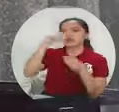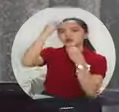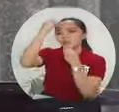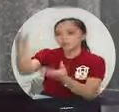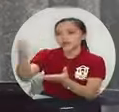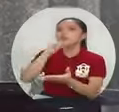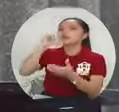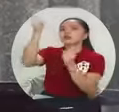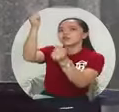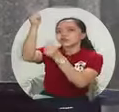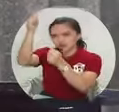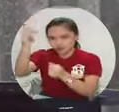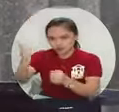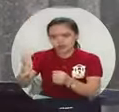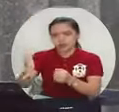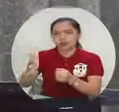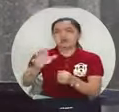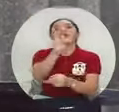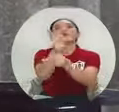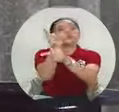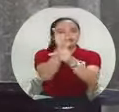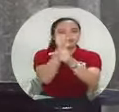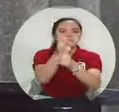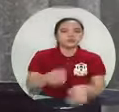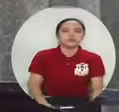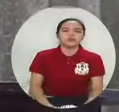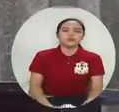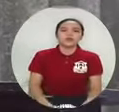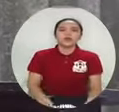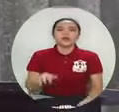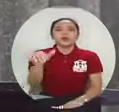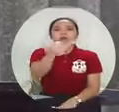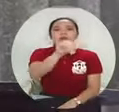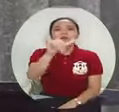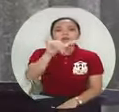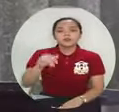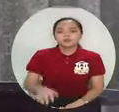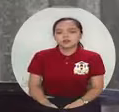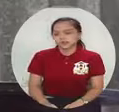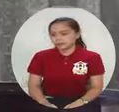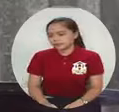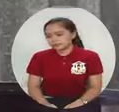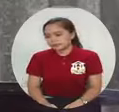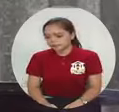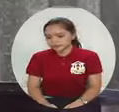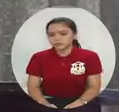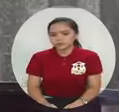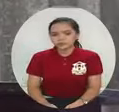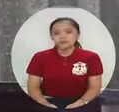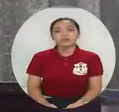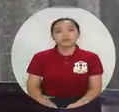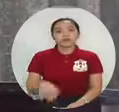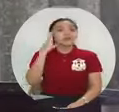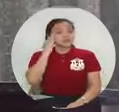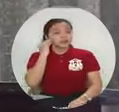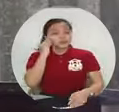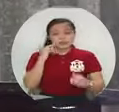the redemption's plan, which also our hope to be resurrected when our times